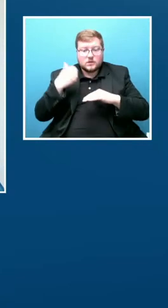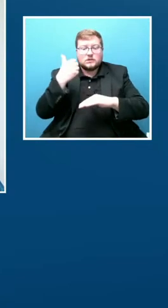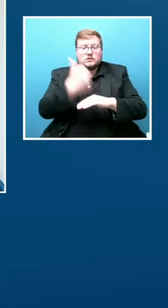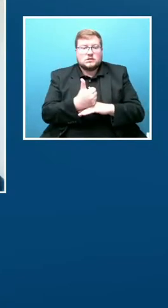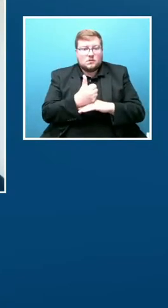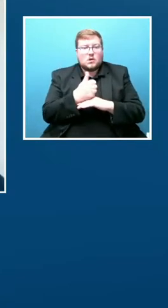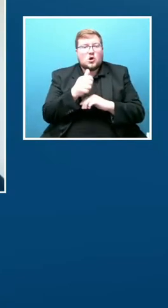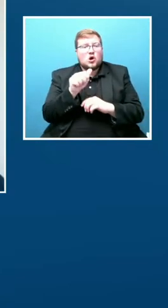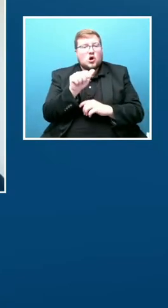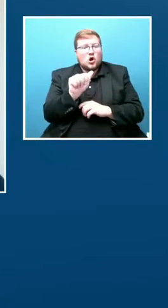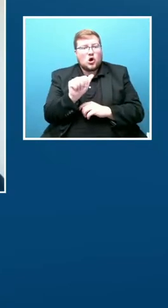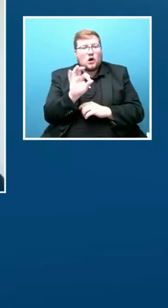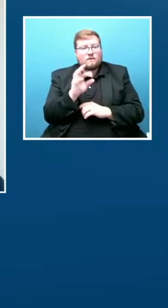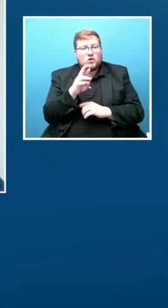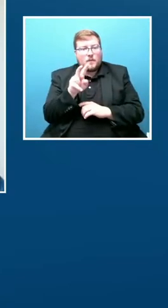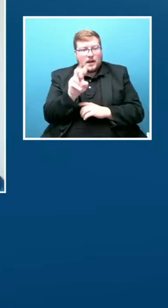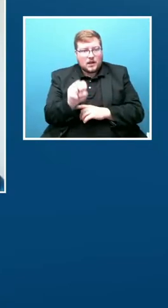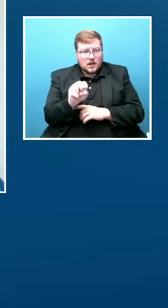ensure diversity